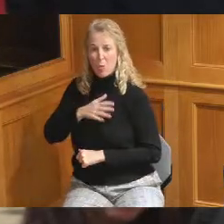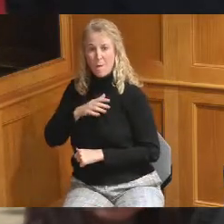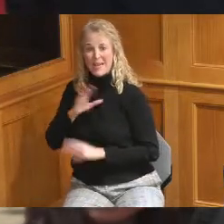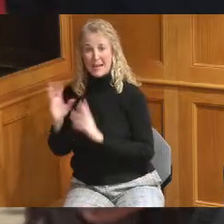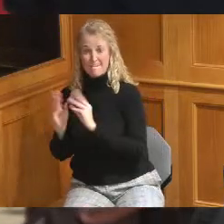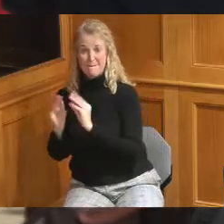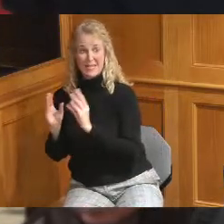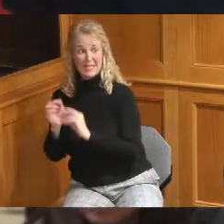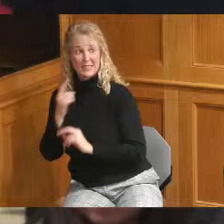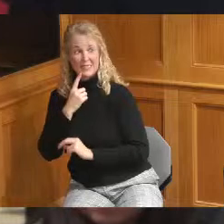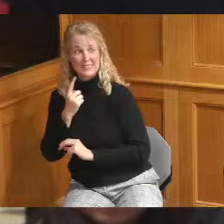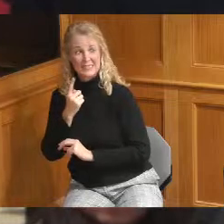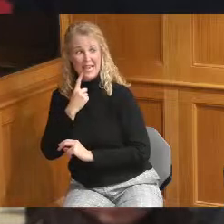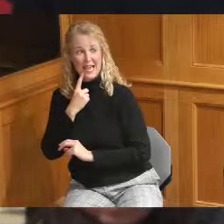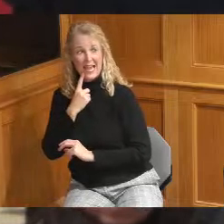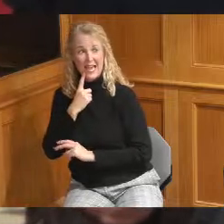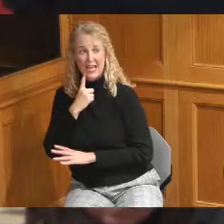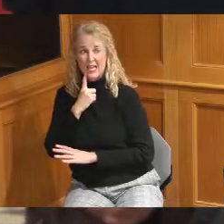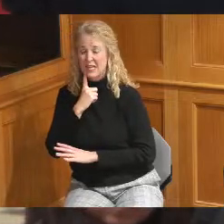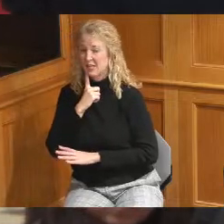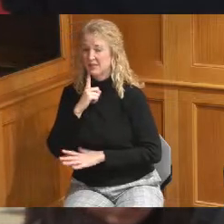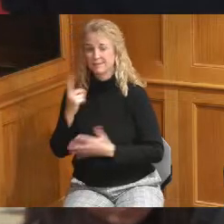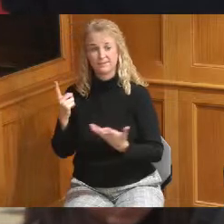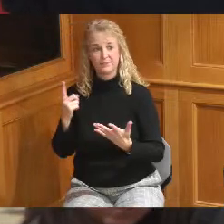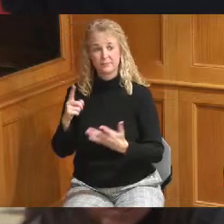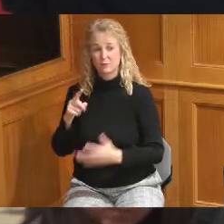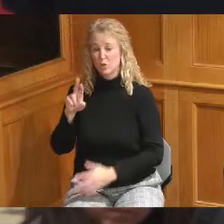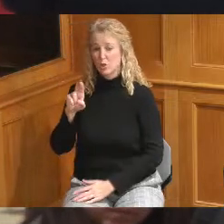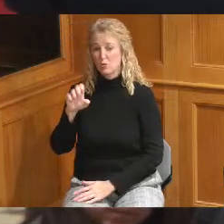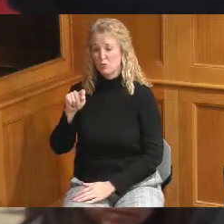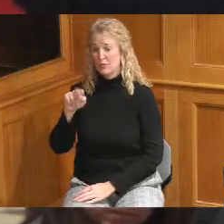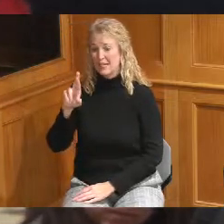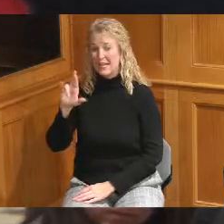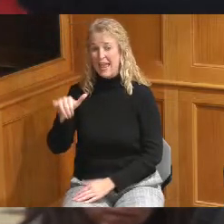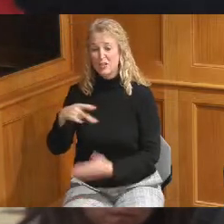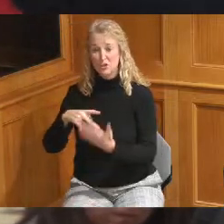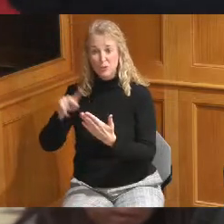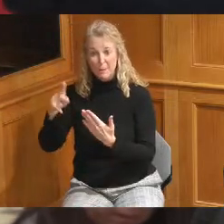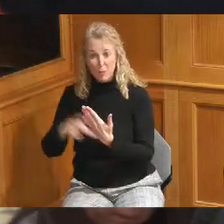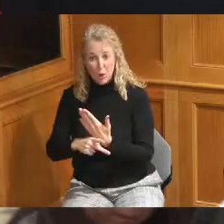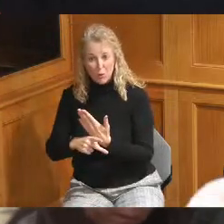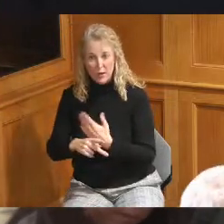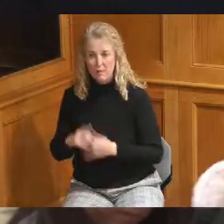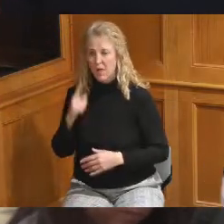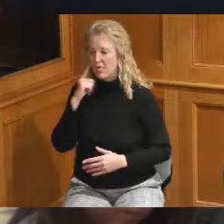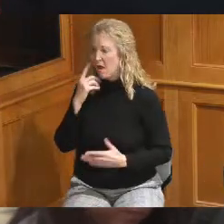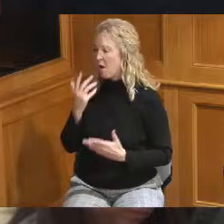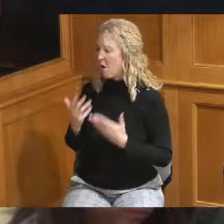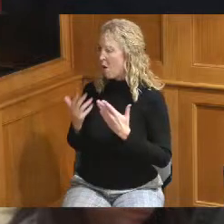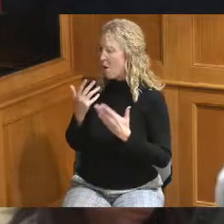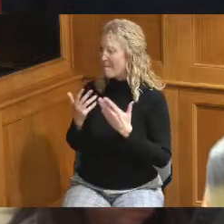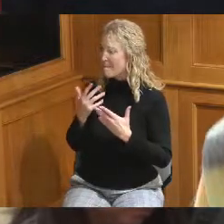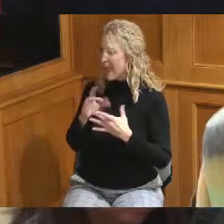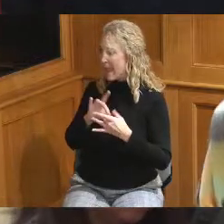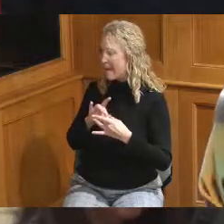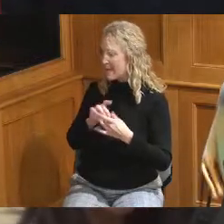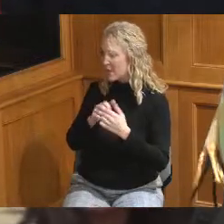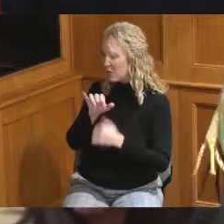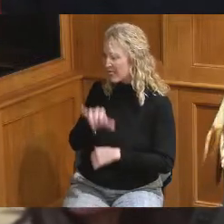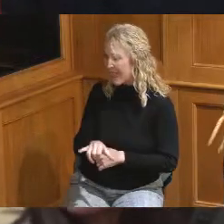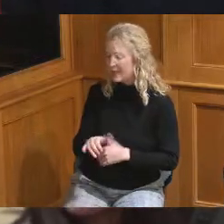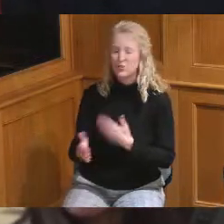said, we've got the reentry program. I'm like, maybe we could do something with that. But